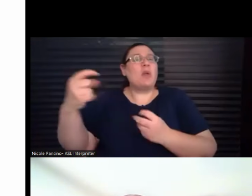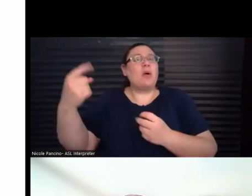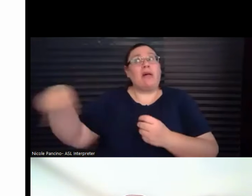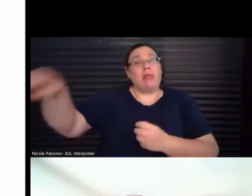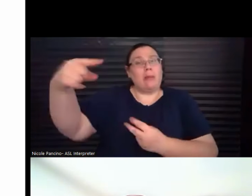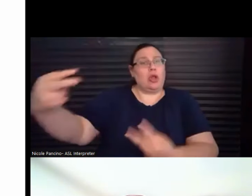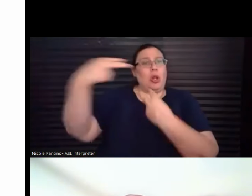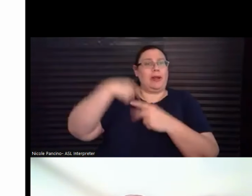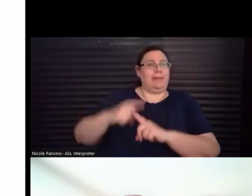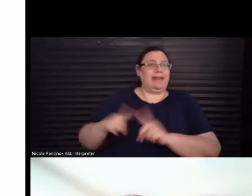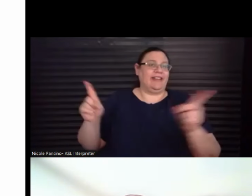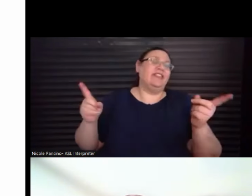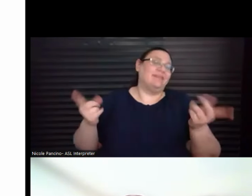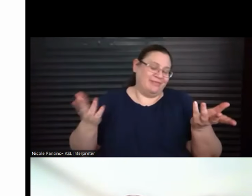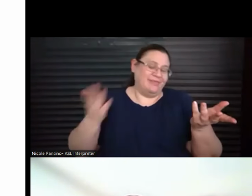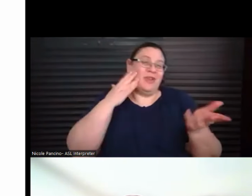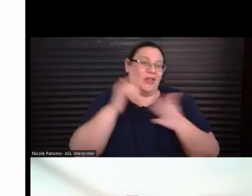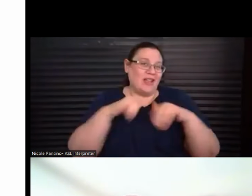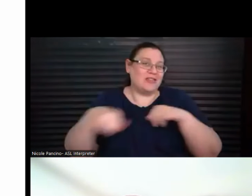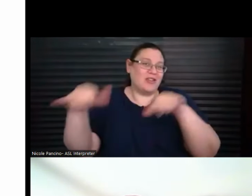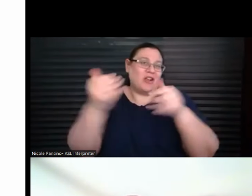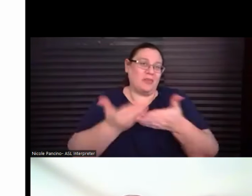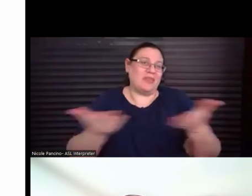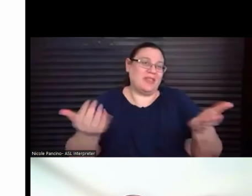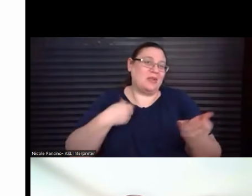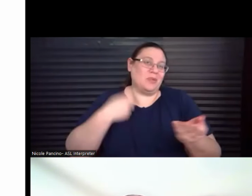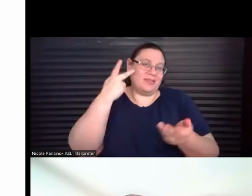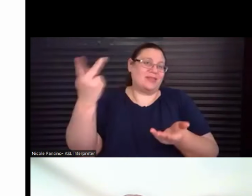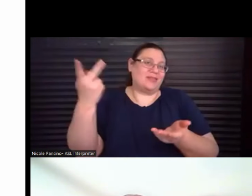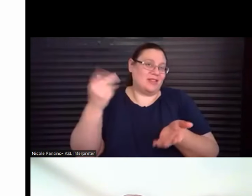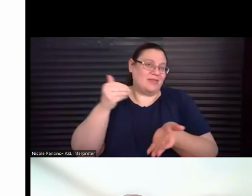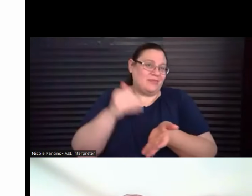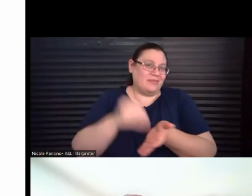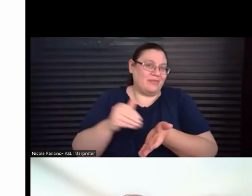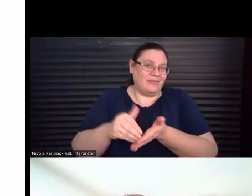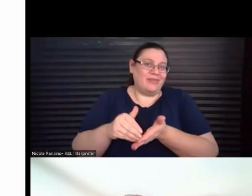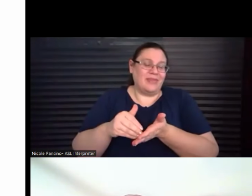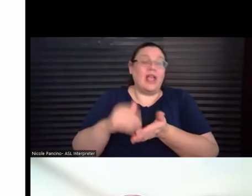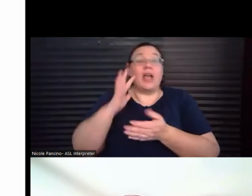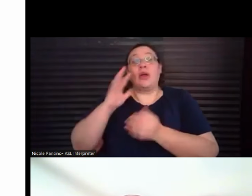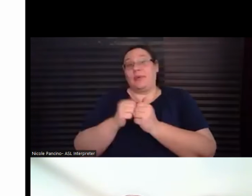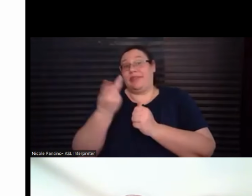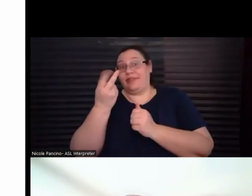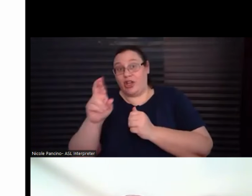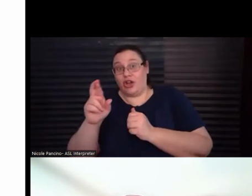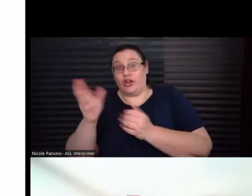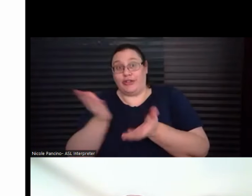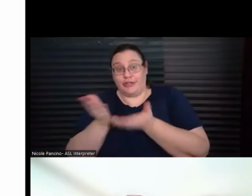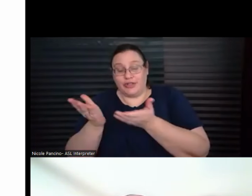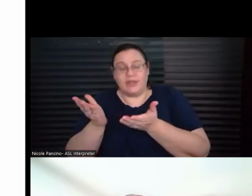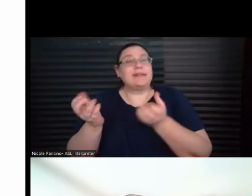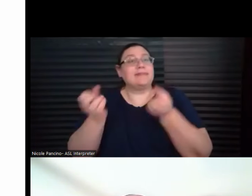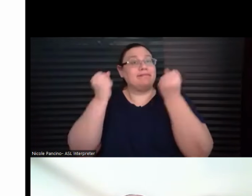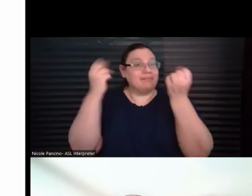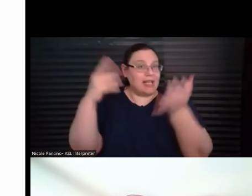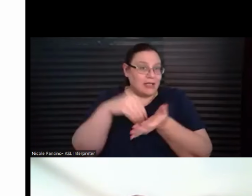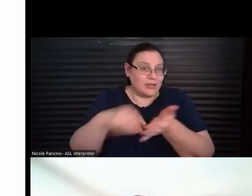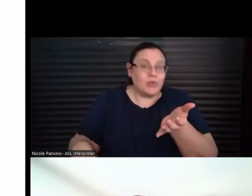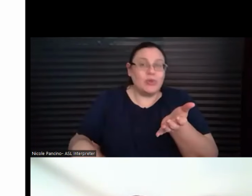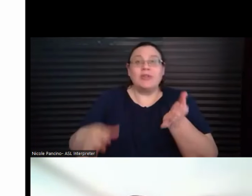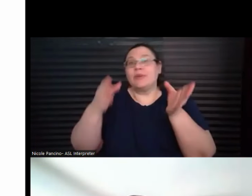is a common thing that we see within, I know, vocational rehabilitation services. A lot of students or individuals that we